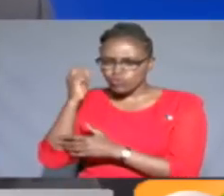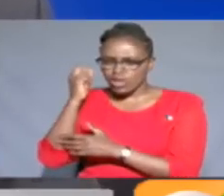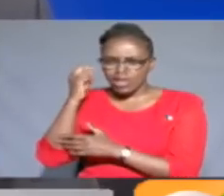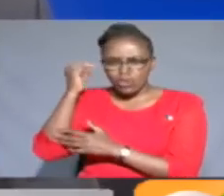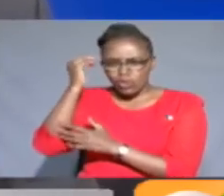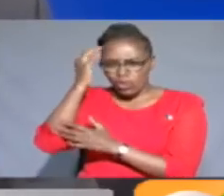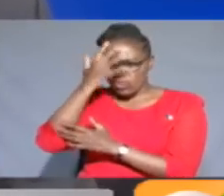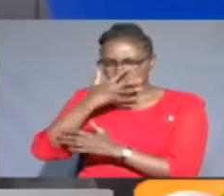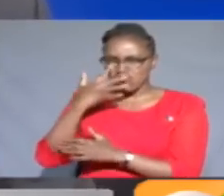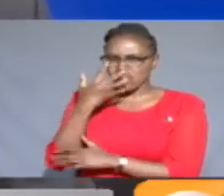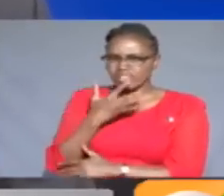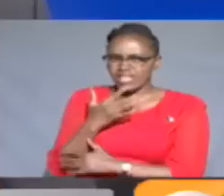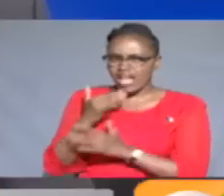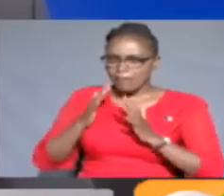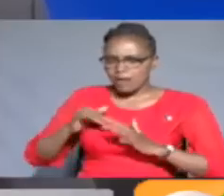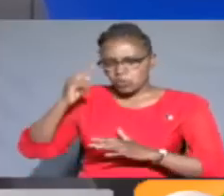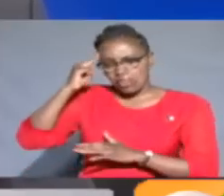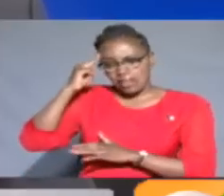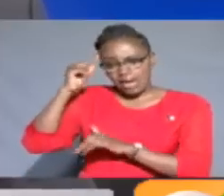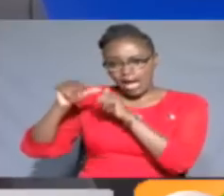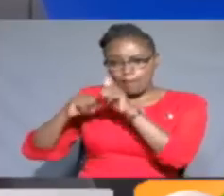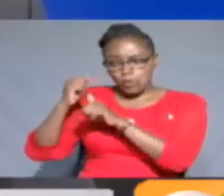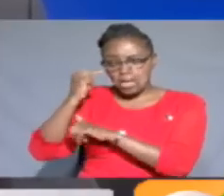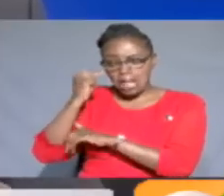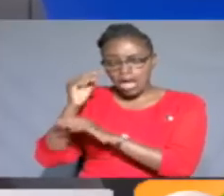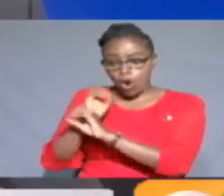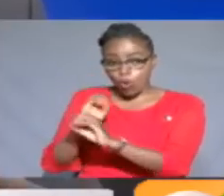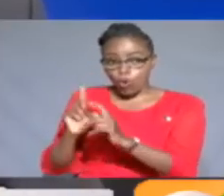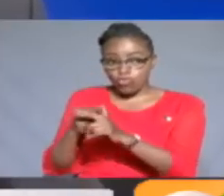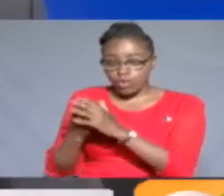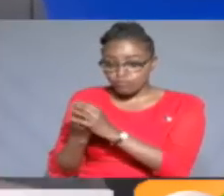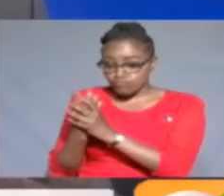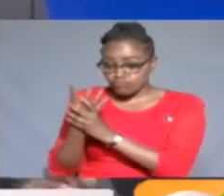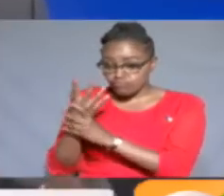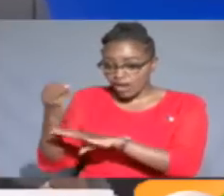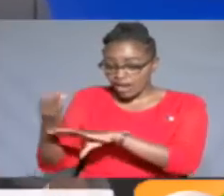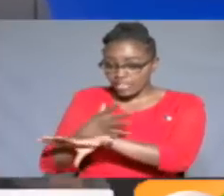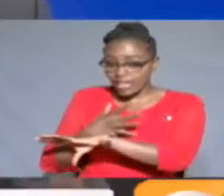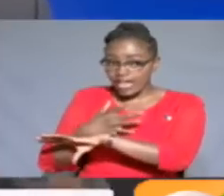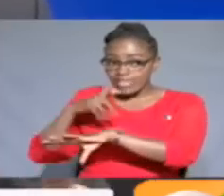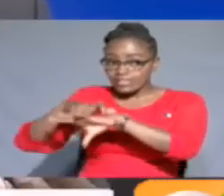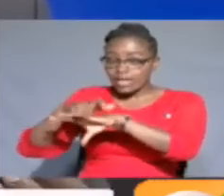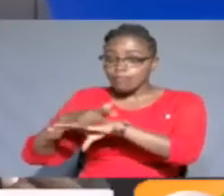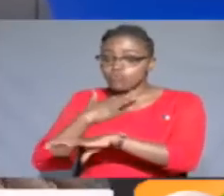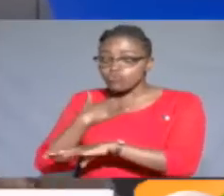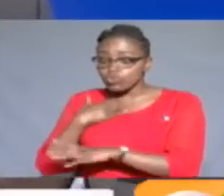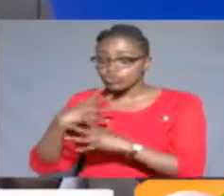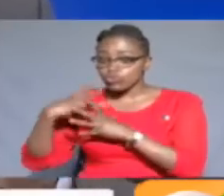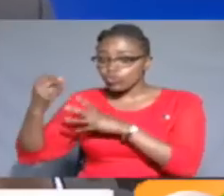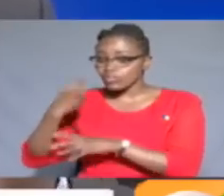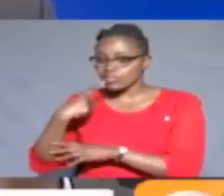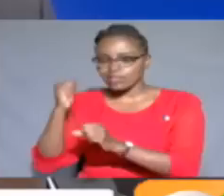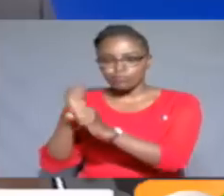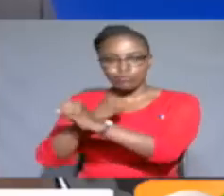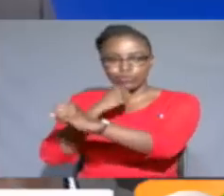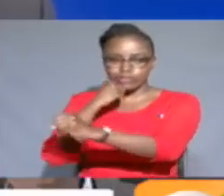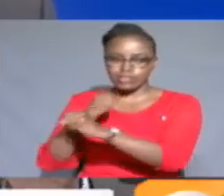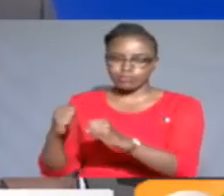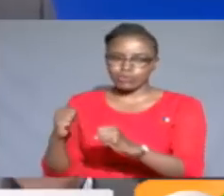face, and if nobody thinks about it, it will grow to be a cancer, and by the time now you want to treat it, you can't. If you can